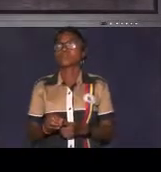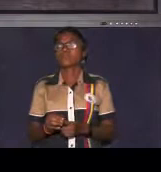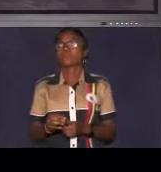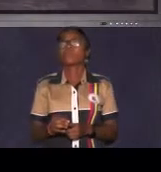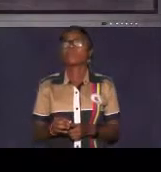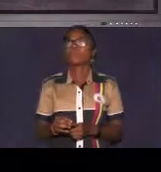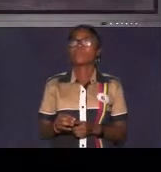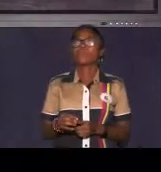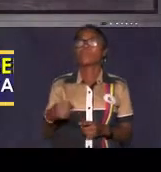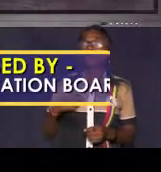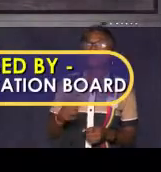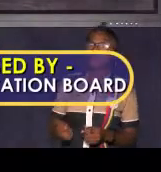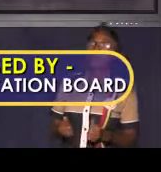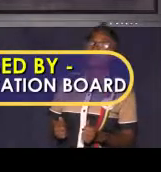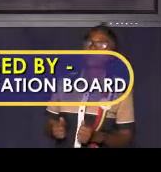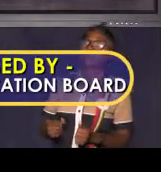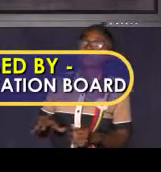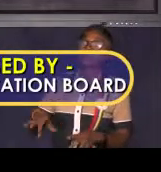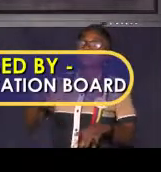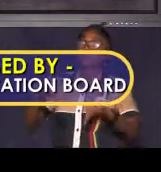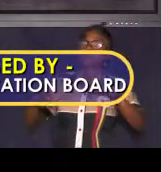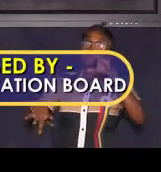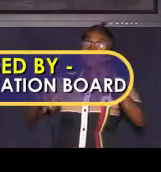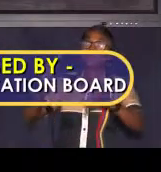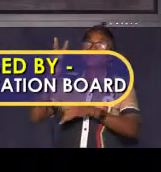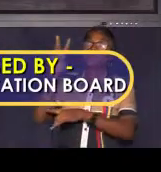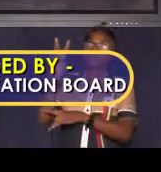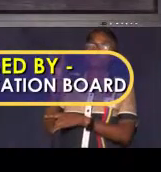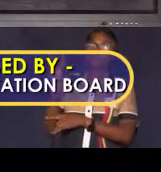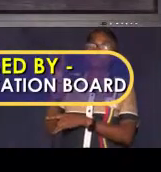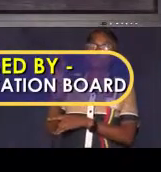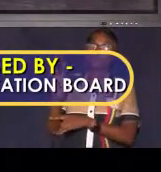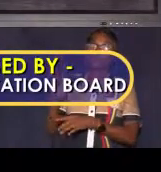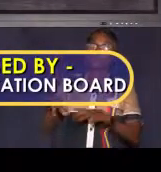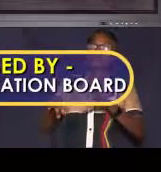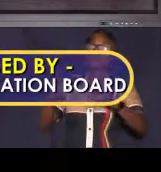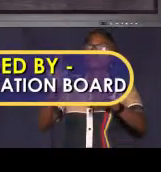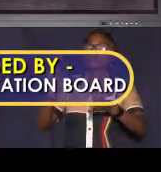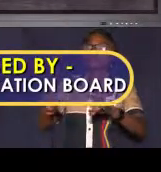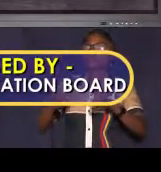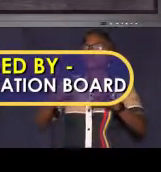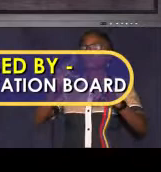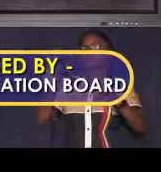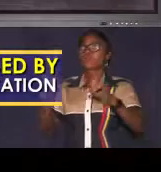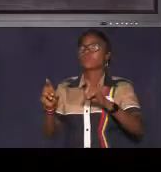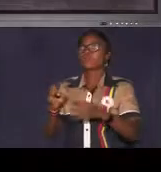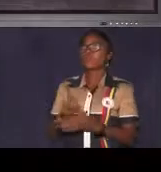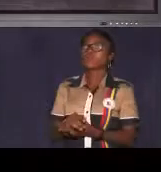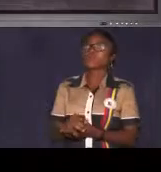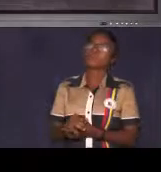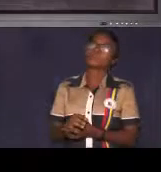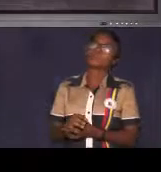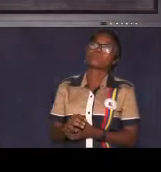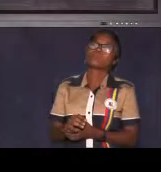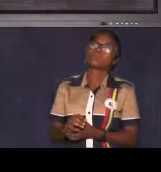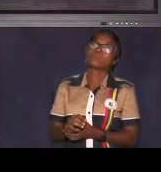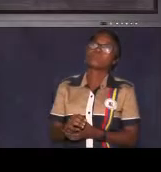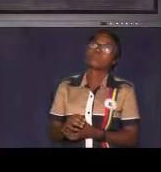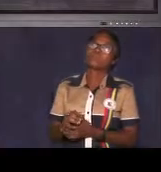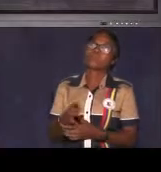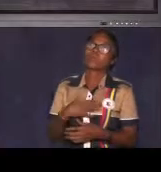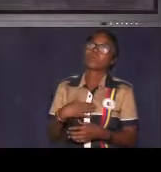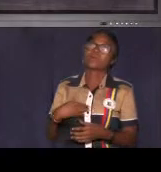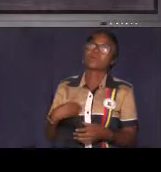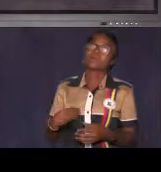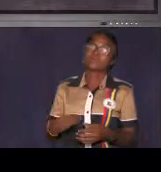So we can pick 2 and 7, and we can pick 2 and 7. That is 2 and 7, 2 and